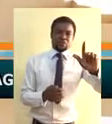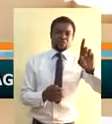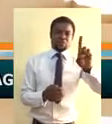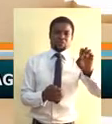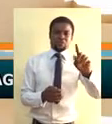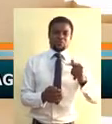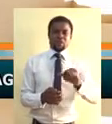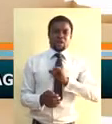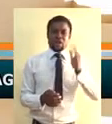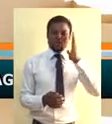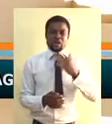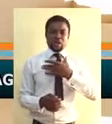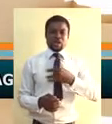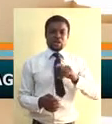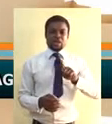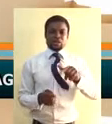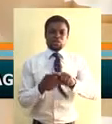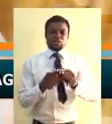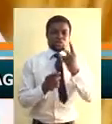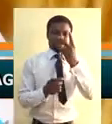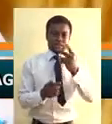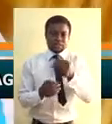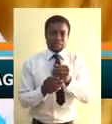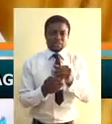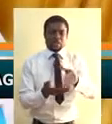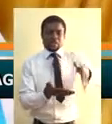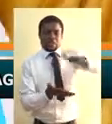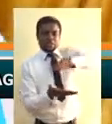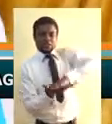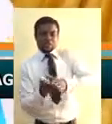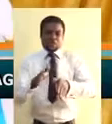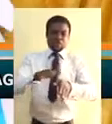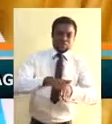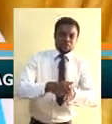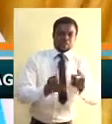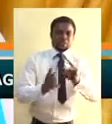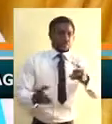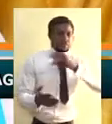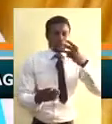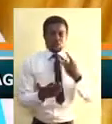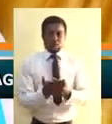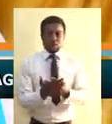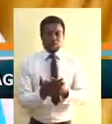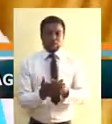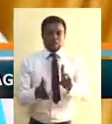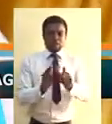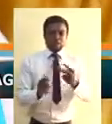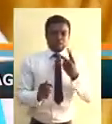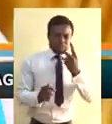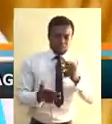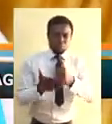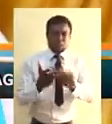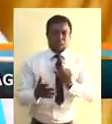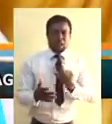to observe the folding very well. This is my folding. The next thing I'm going to do now,